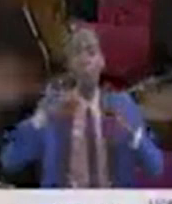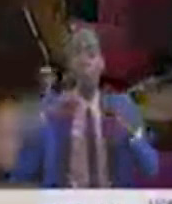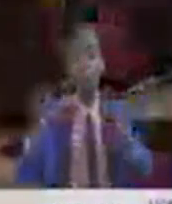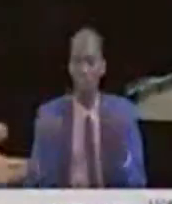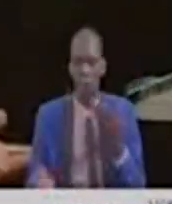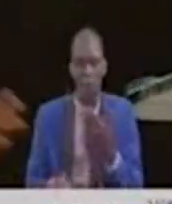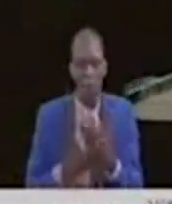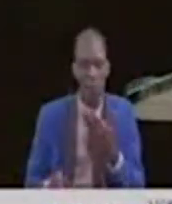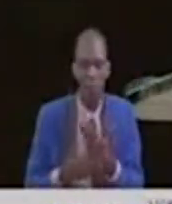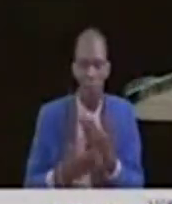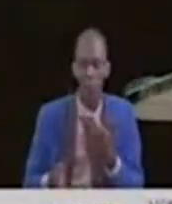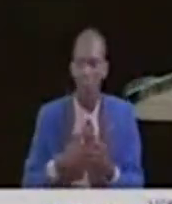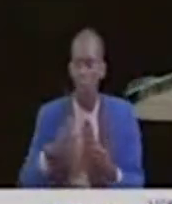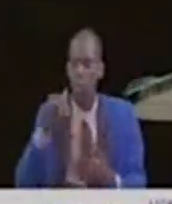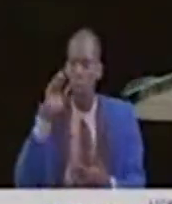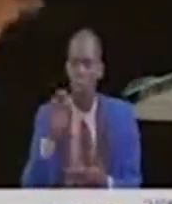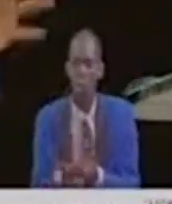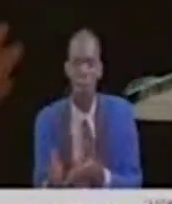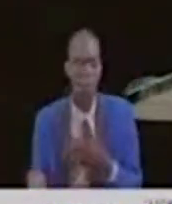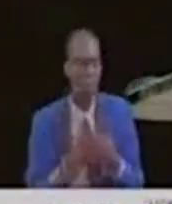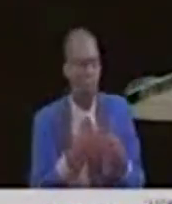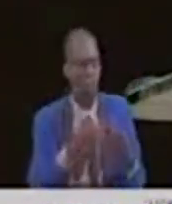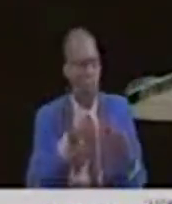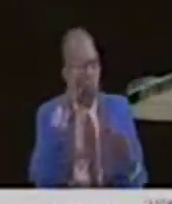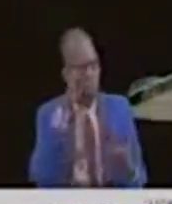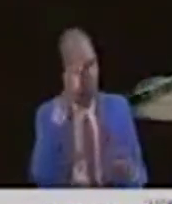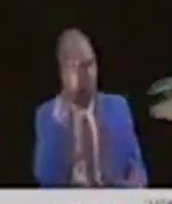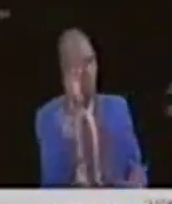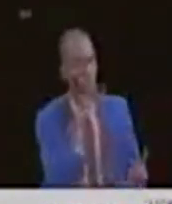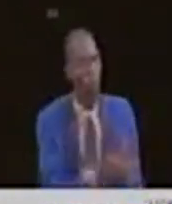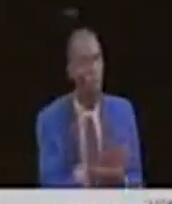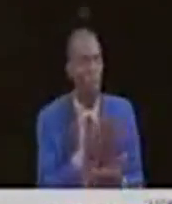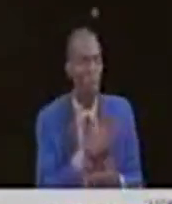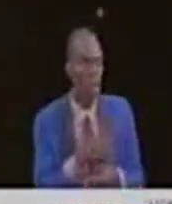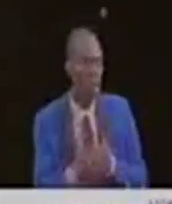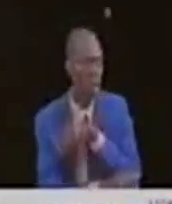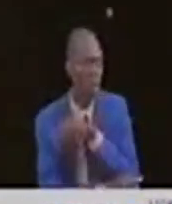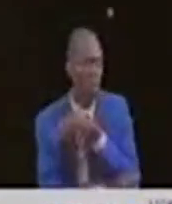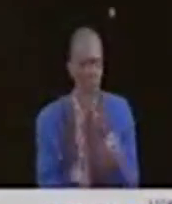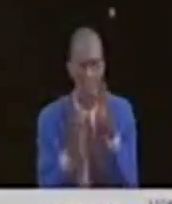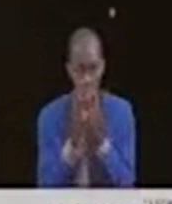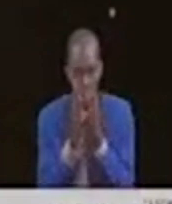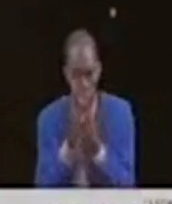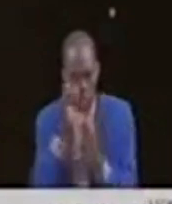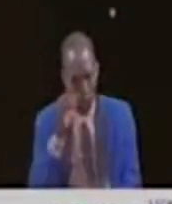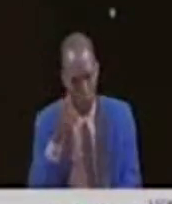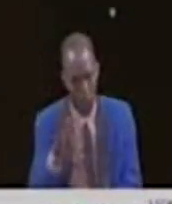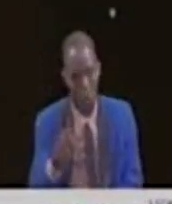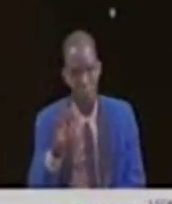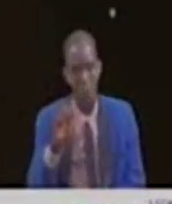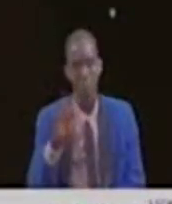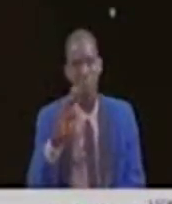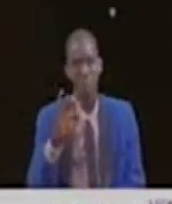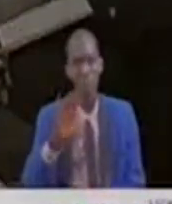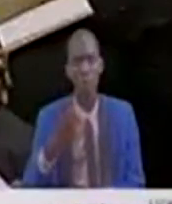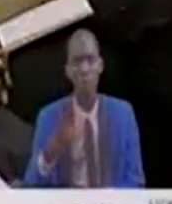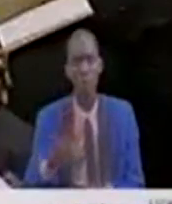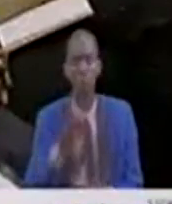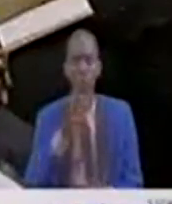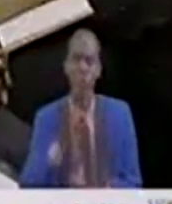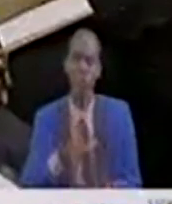And Abraham prayed for him and they did not die. I will not die.